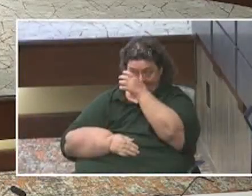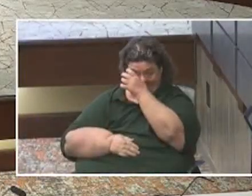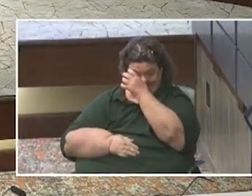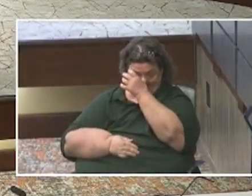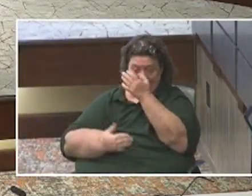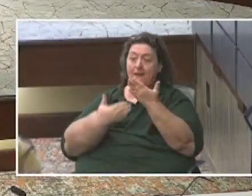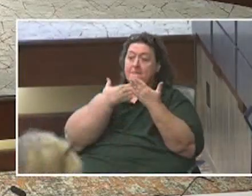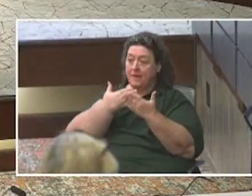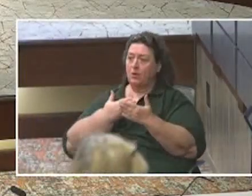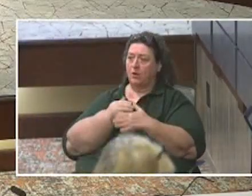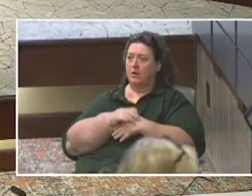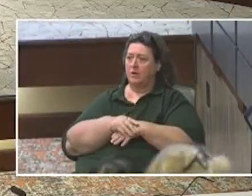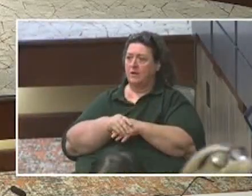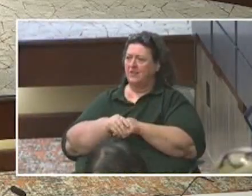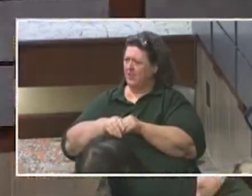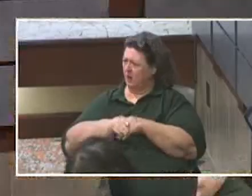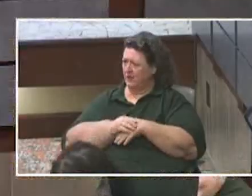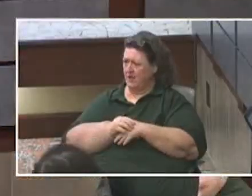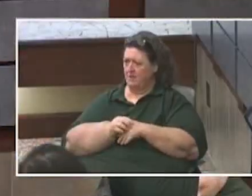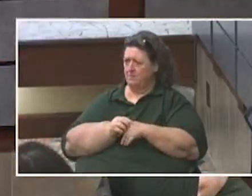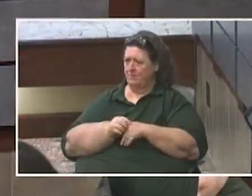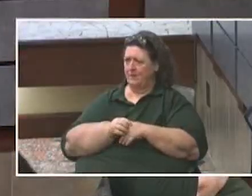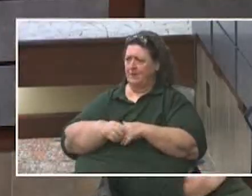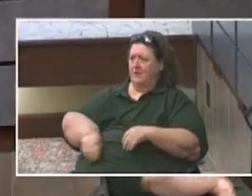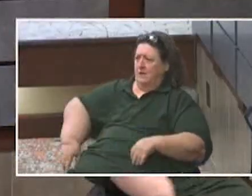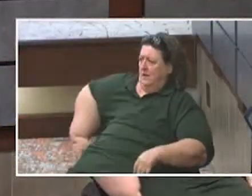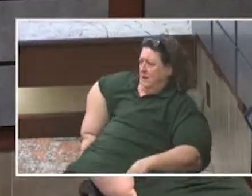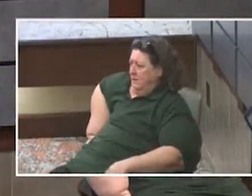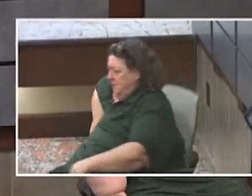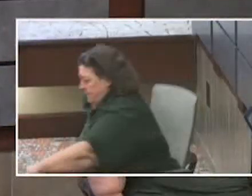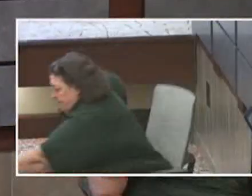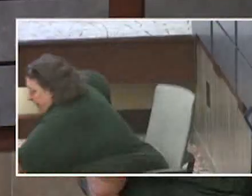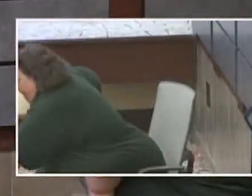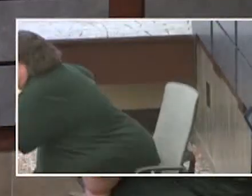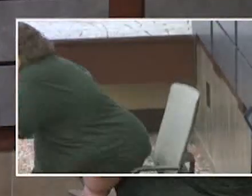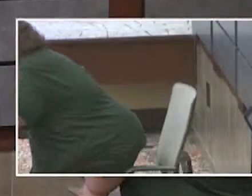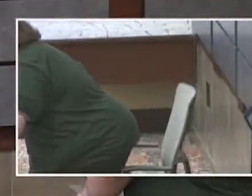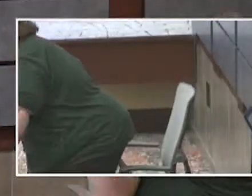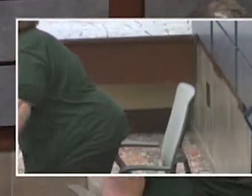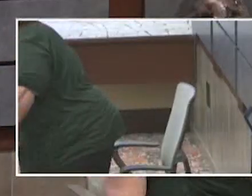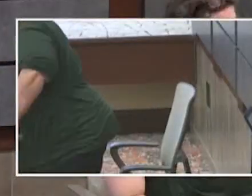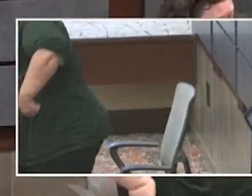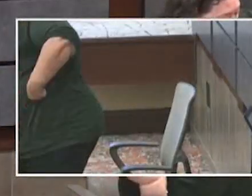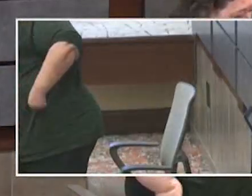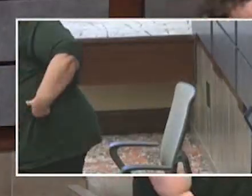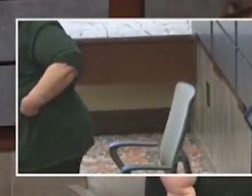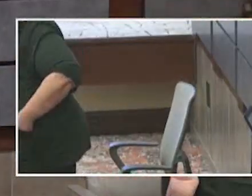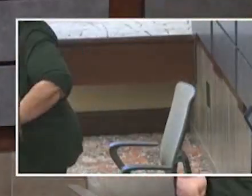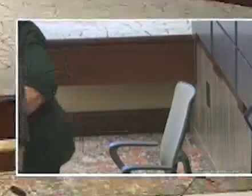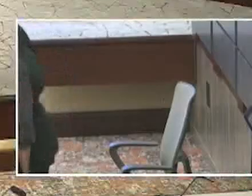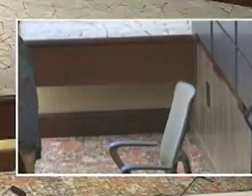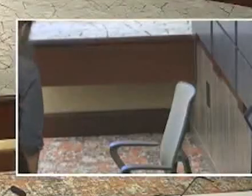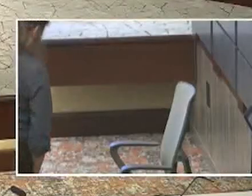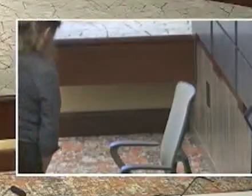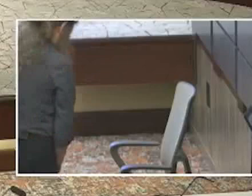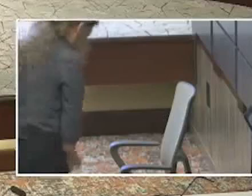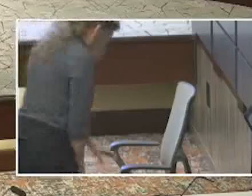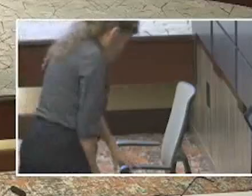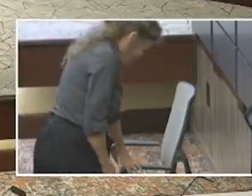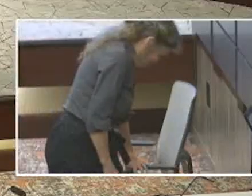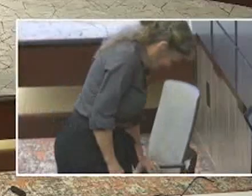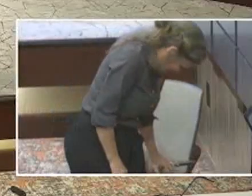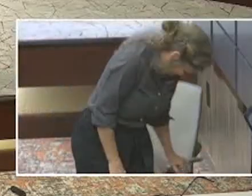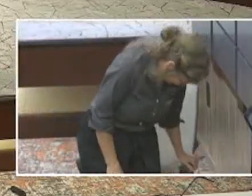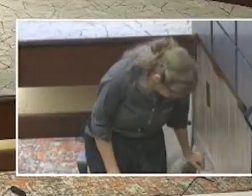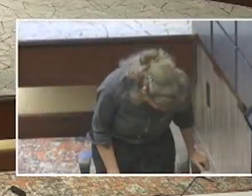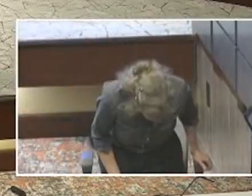us on track. Okay, so that one. Well, not as good. No